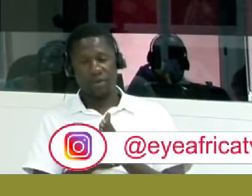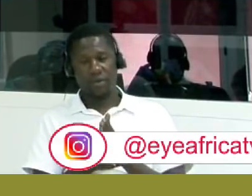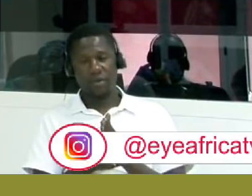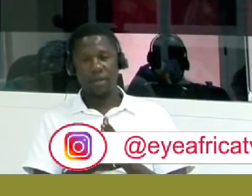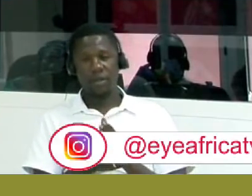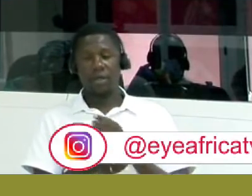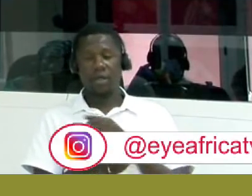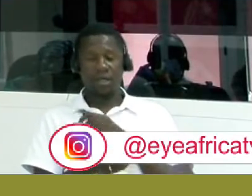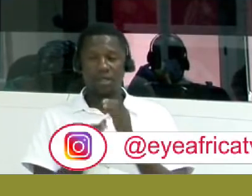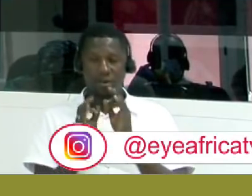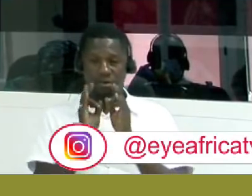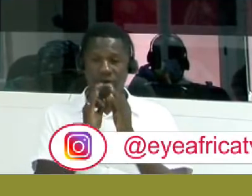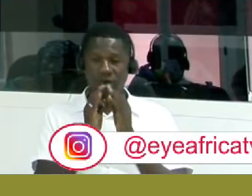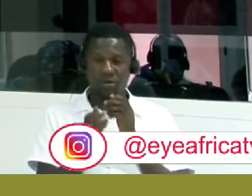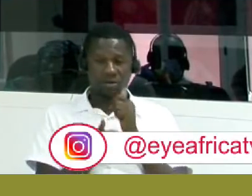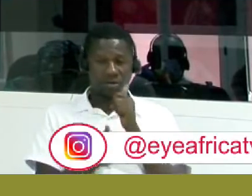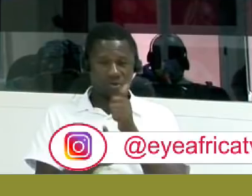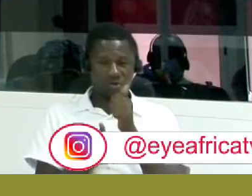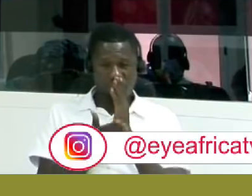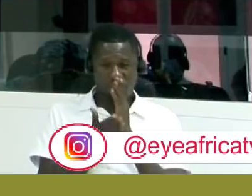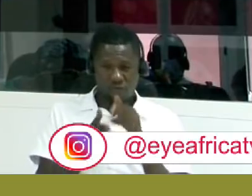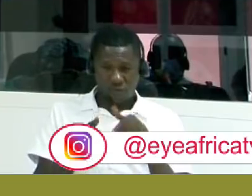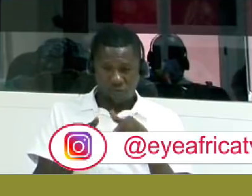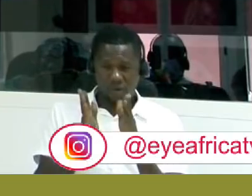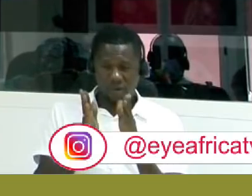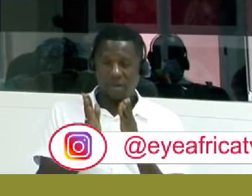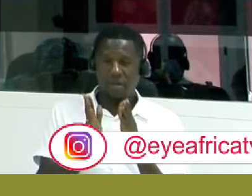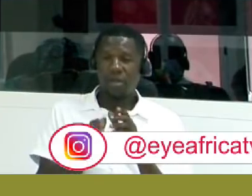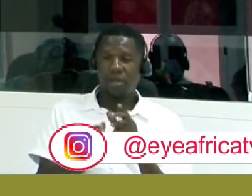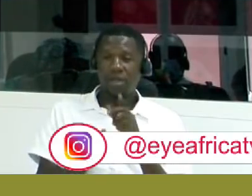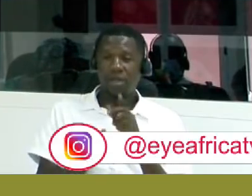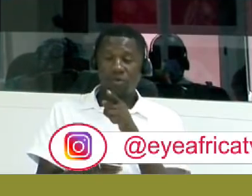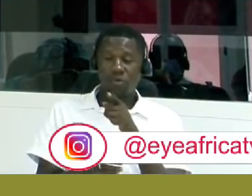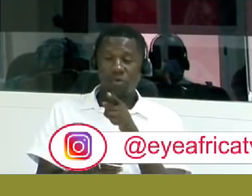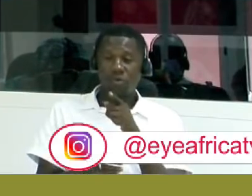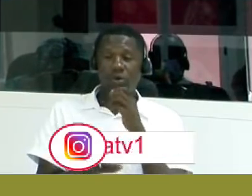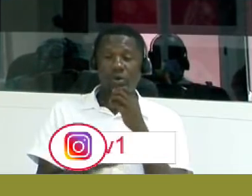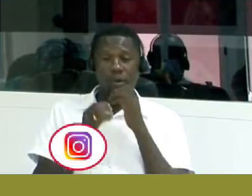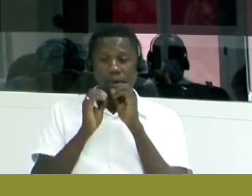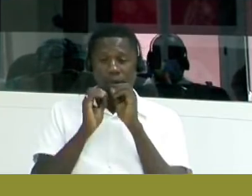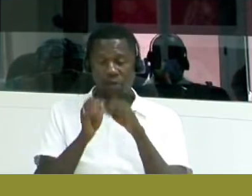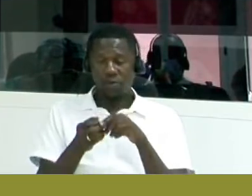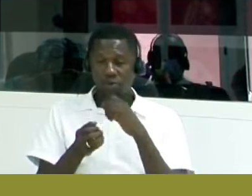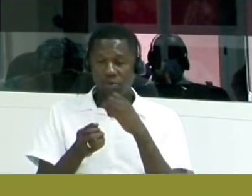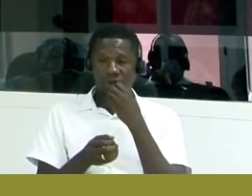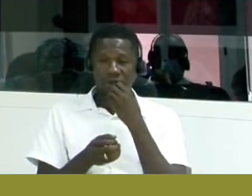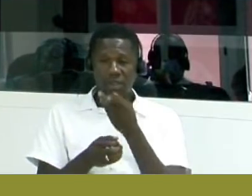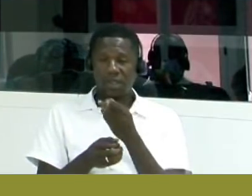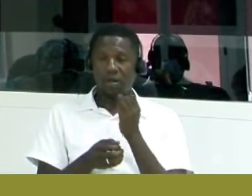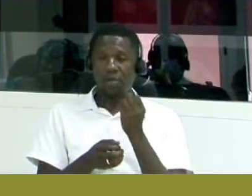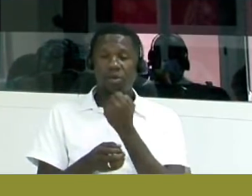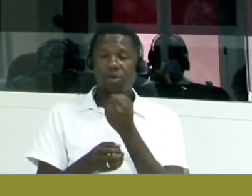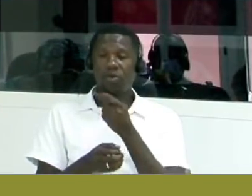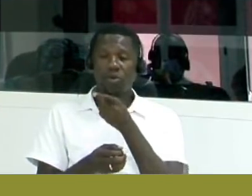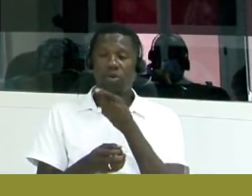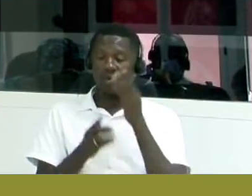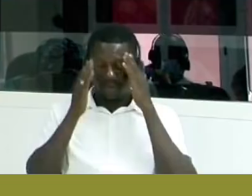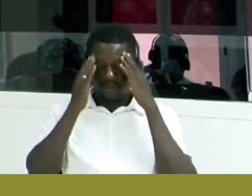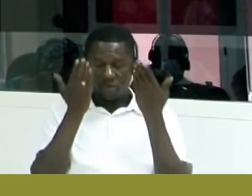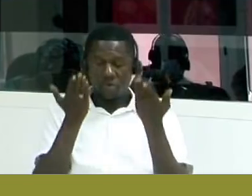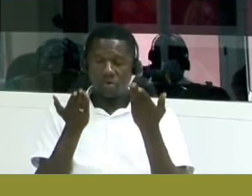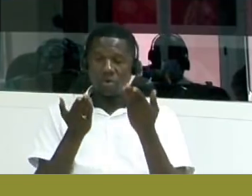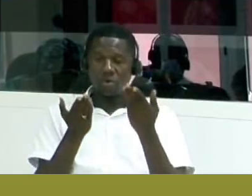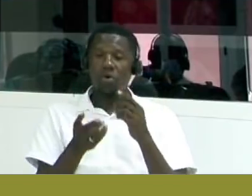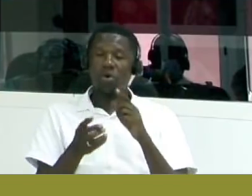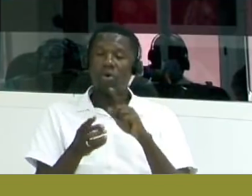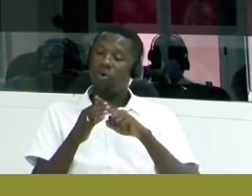Let's speak in absolute terms. Are you unable to say because you had no knowledge, or are you